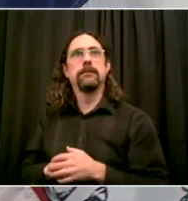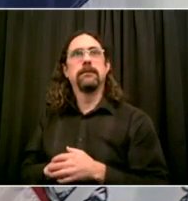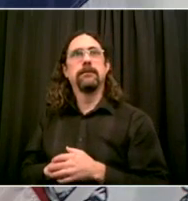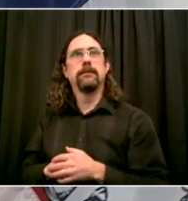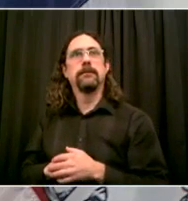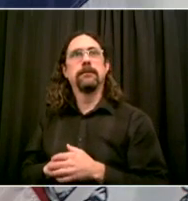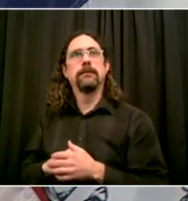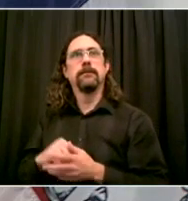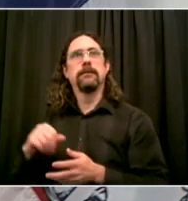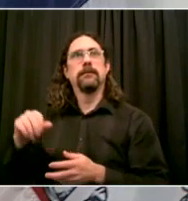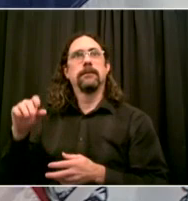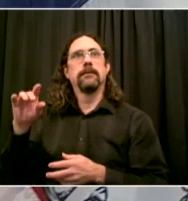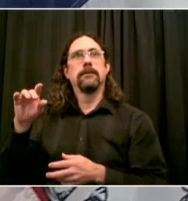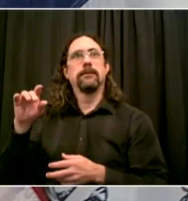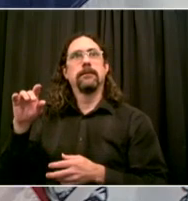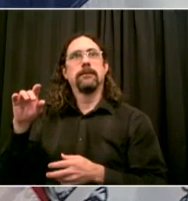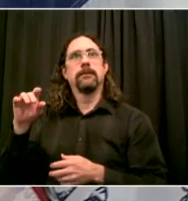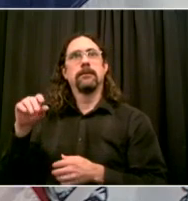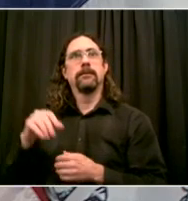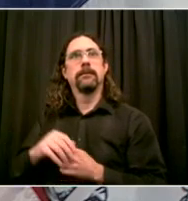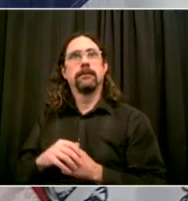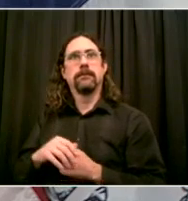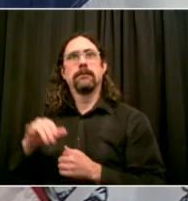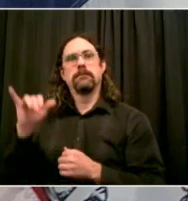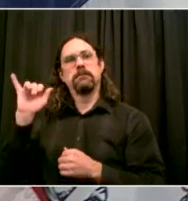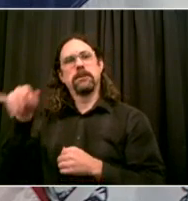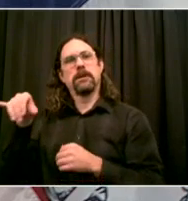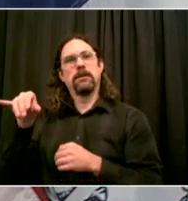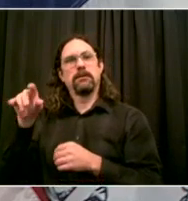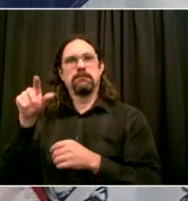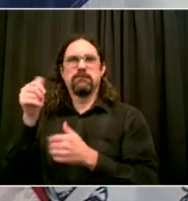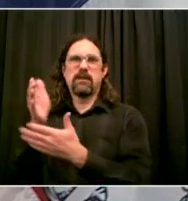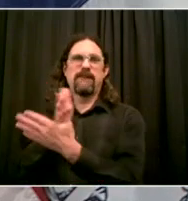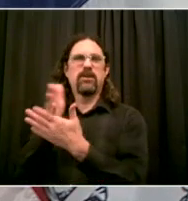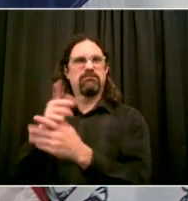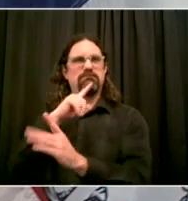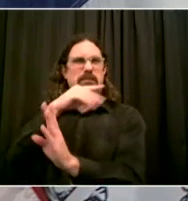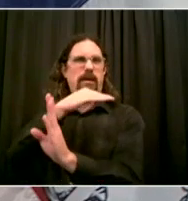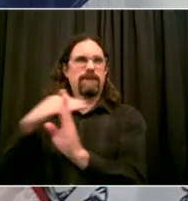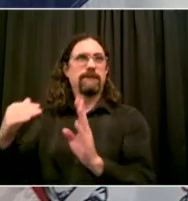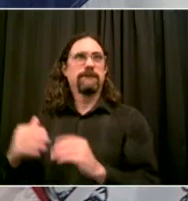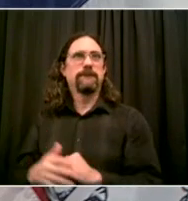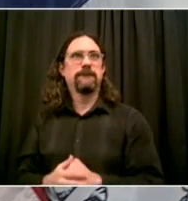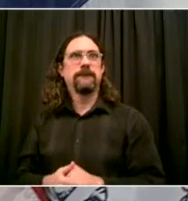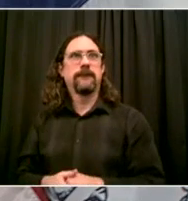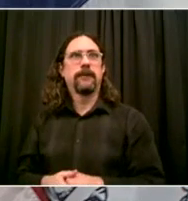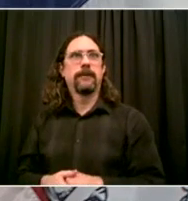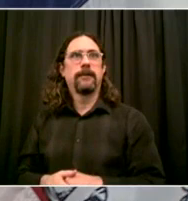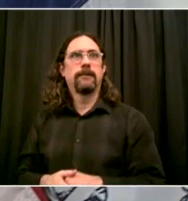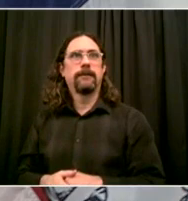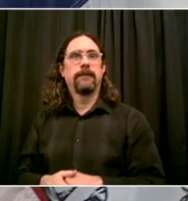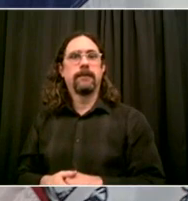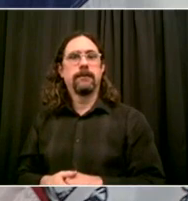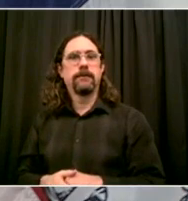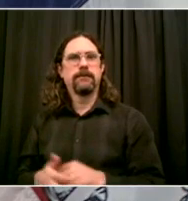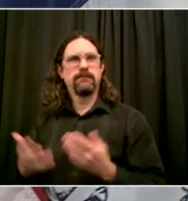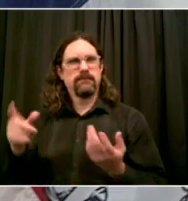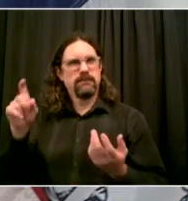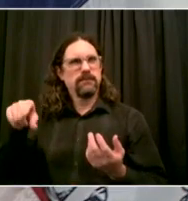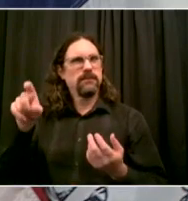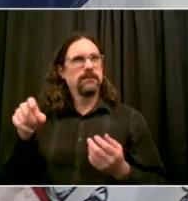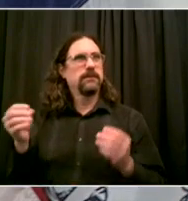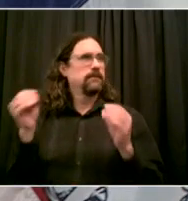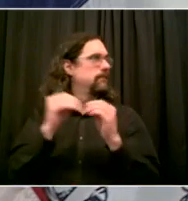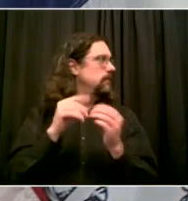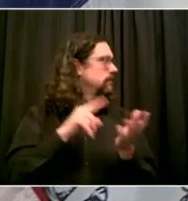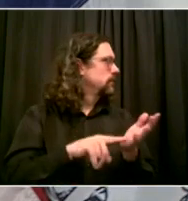DCP's own data reports 66% of current residents are already rent burdened. Struggling small businesses call